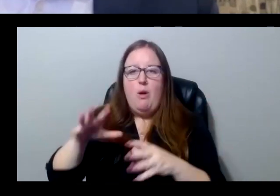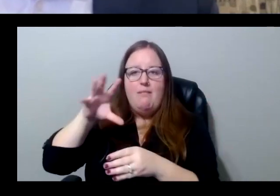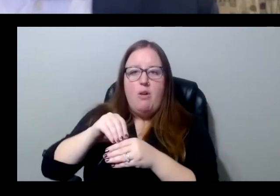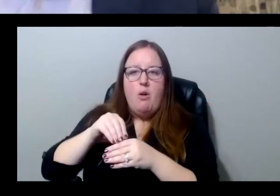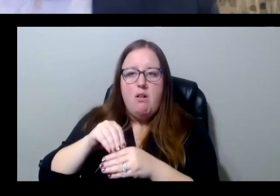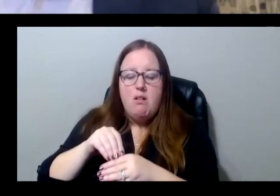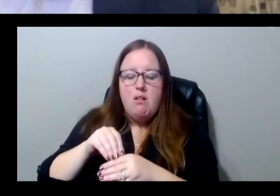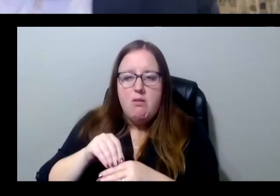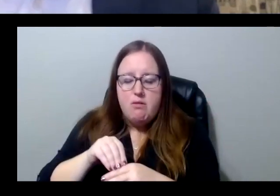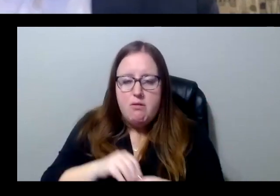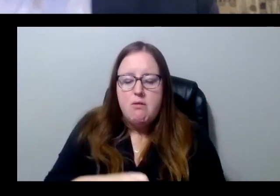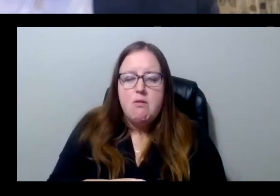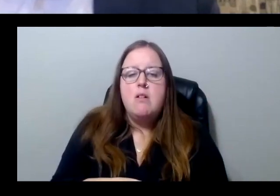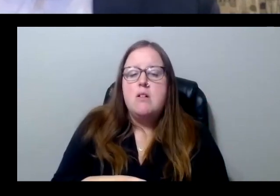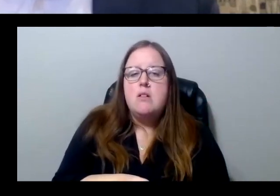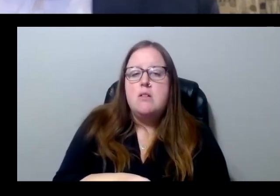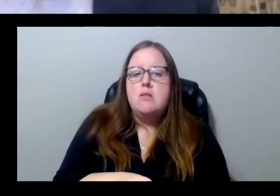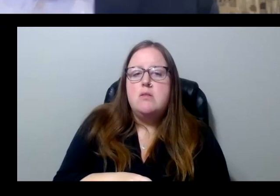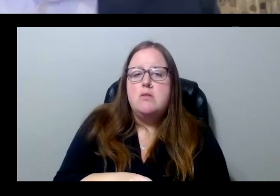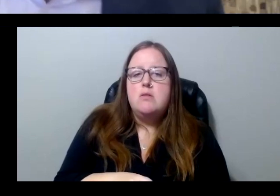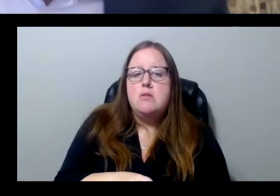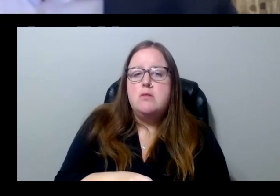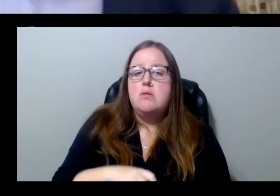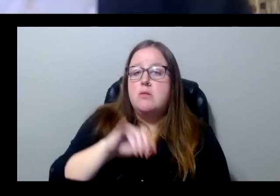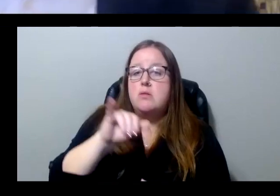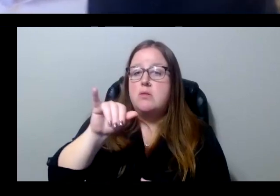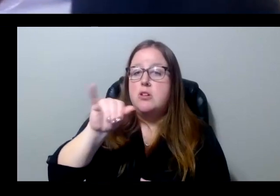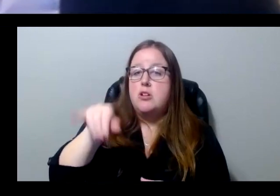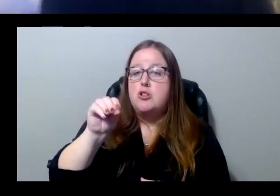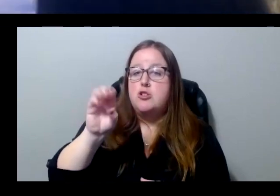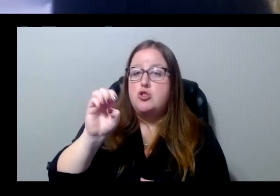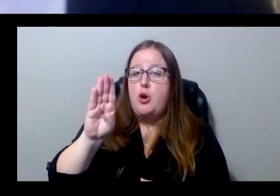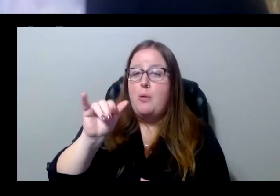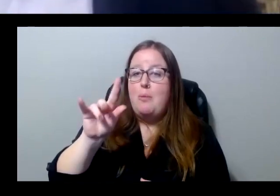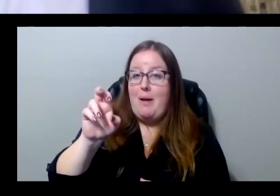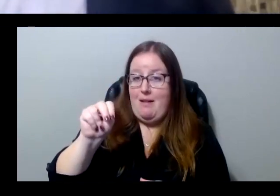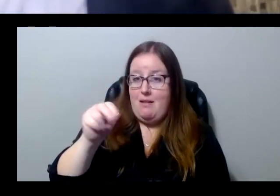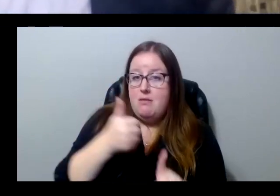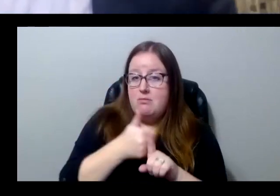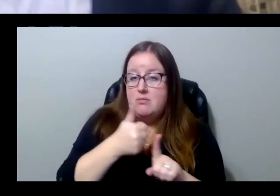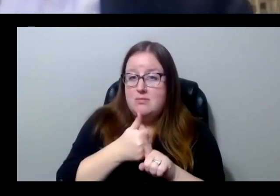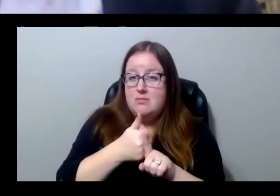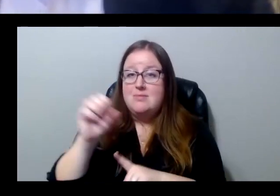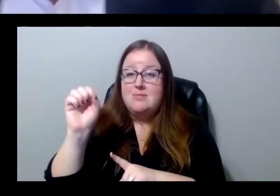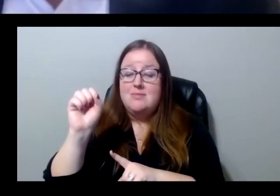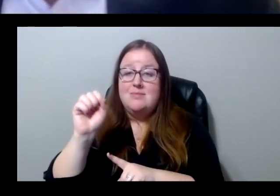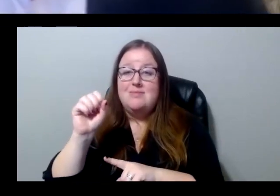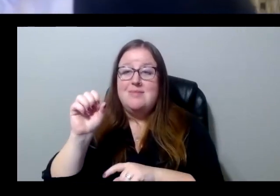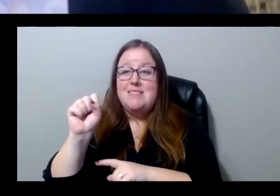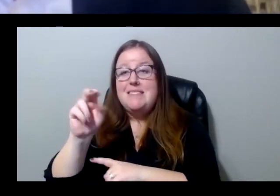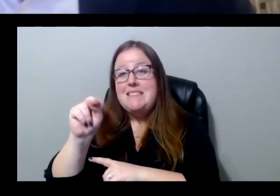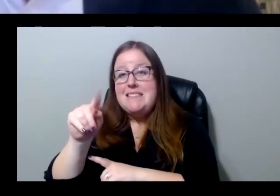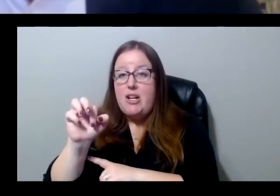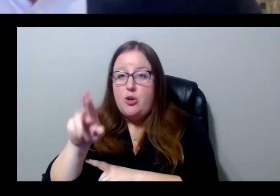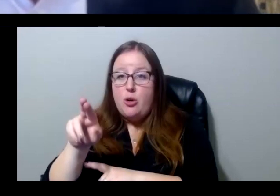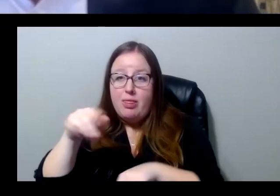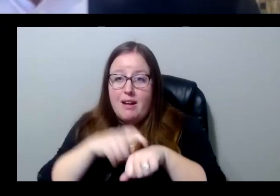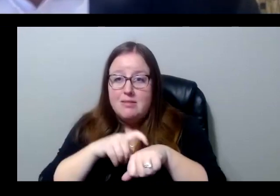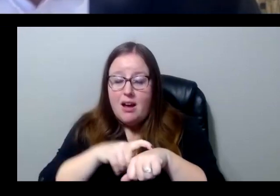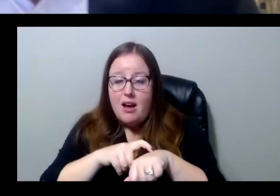question I have not thought of. I would have to think about that. I mean, at this point, I'd